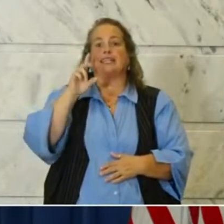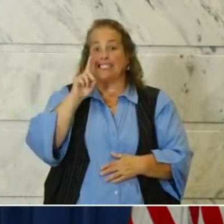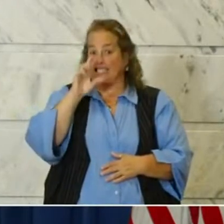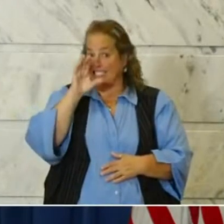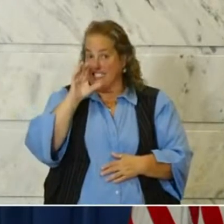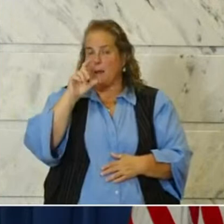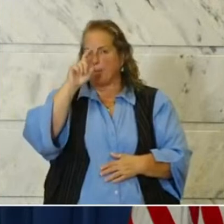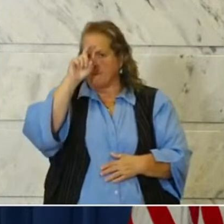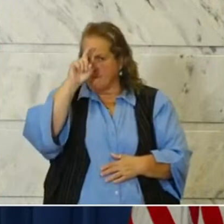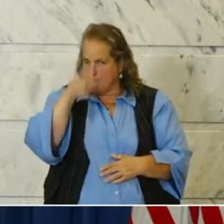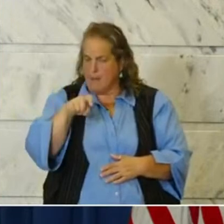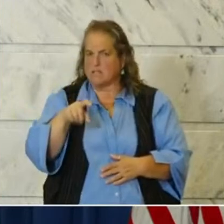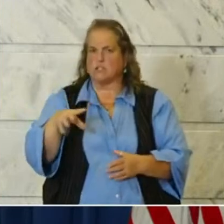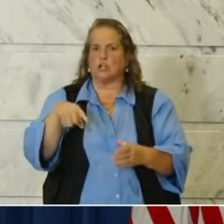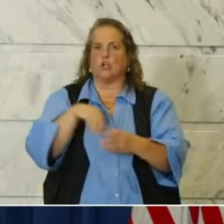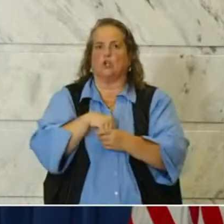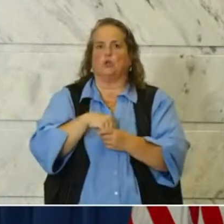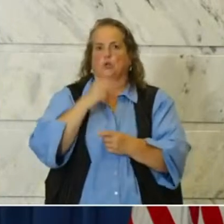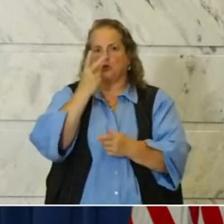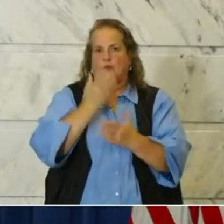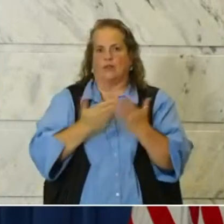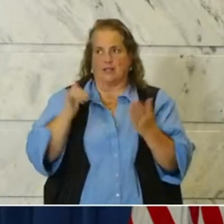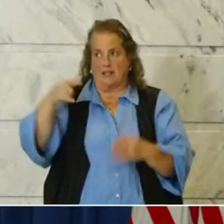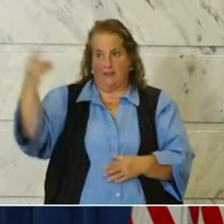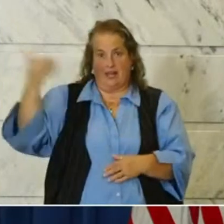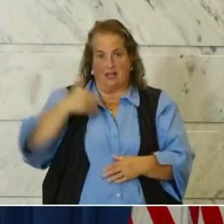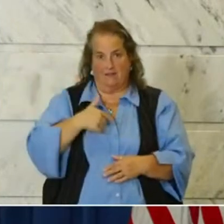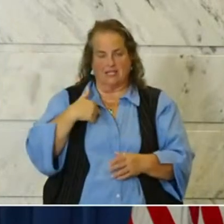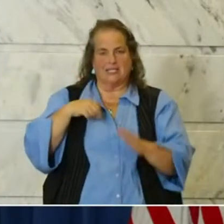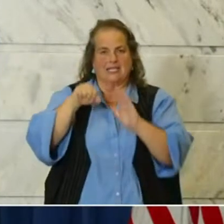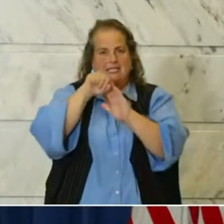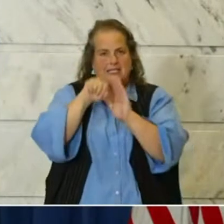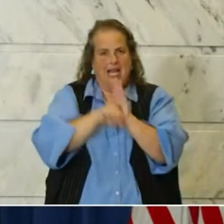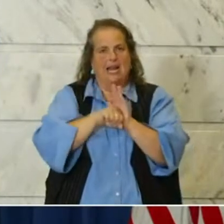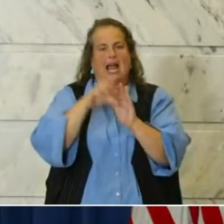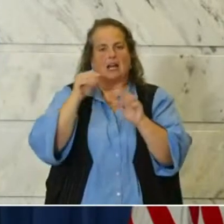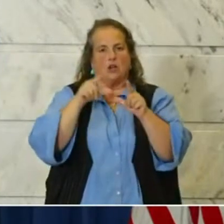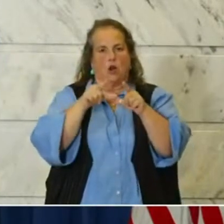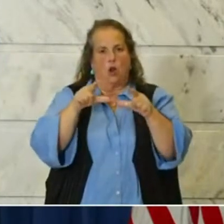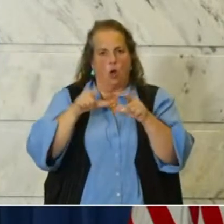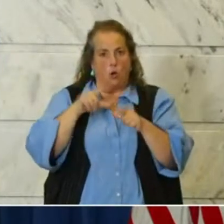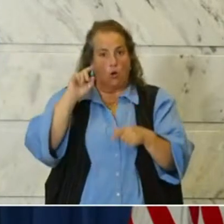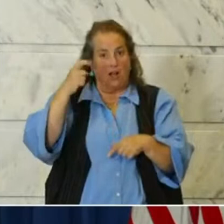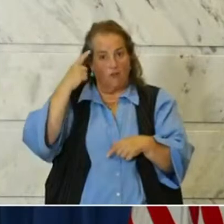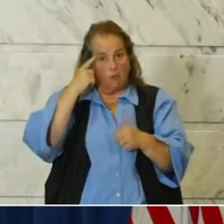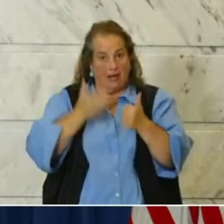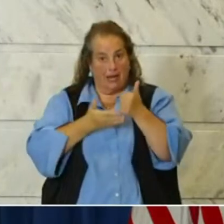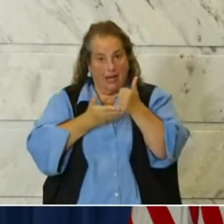to include two things, has to. State and local government aid